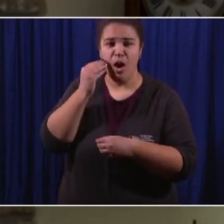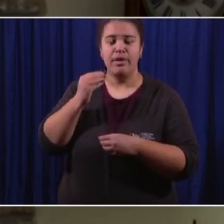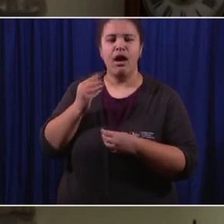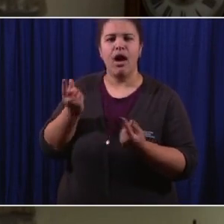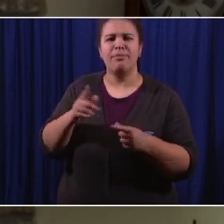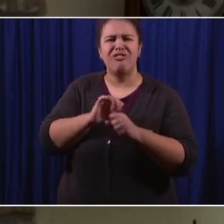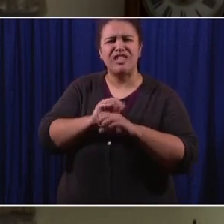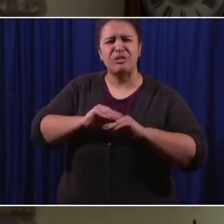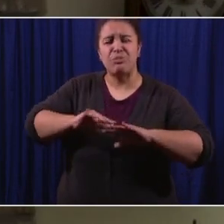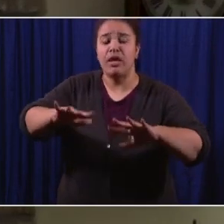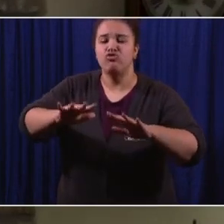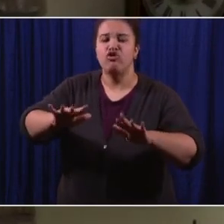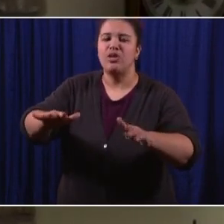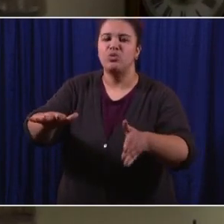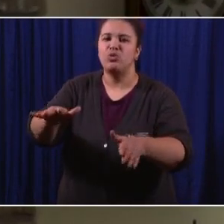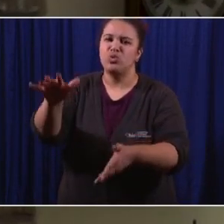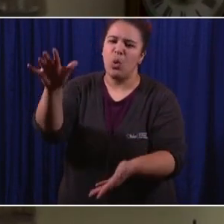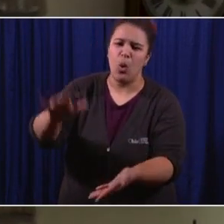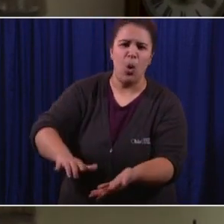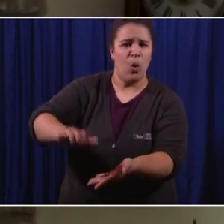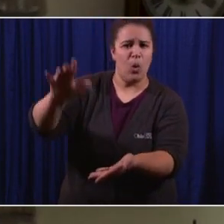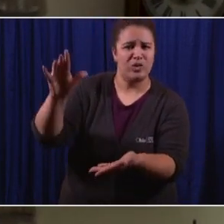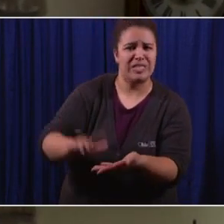calling for some sort of state